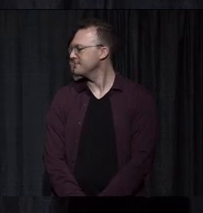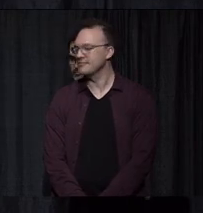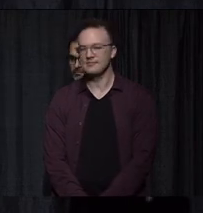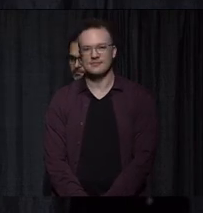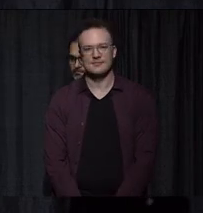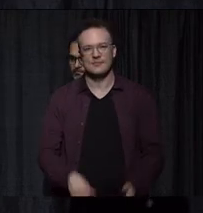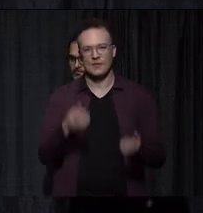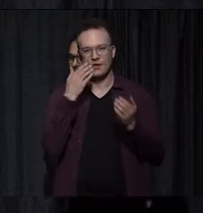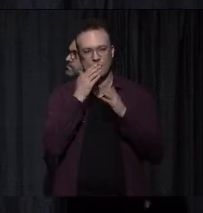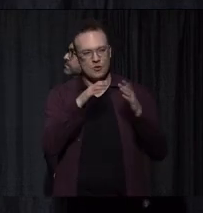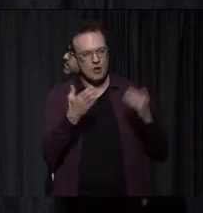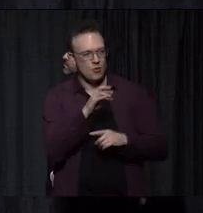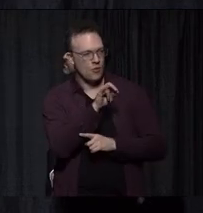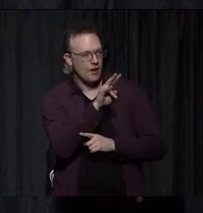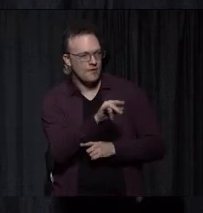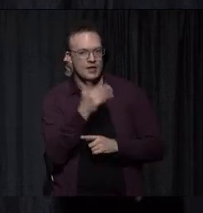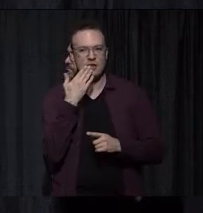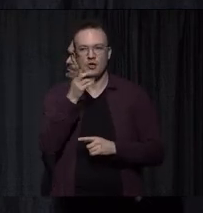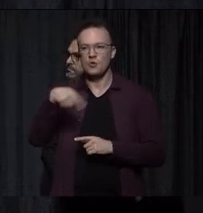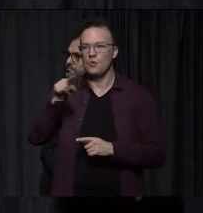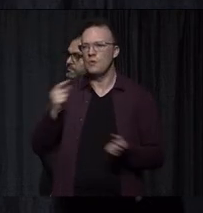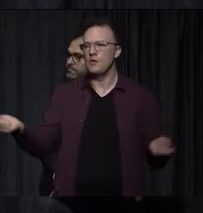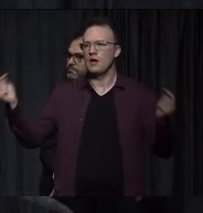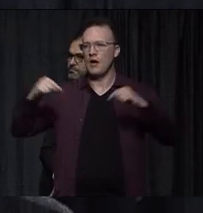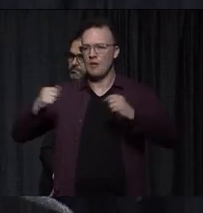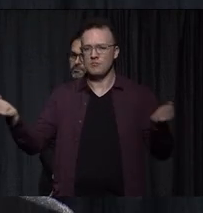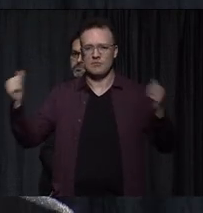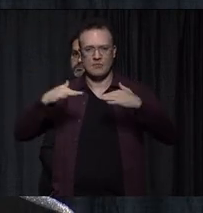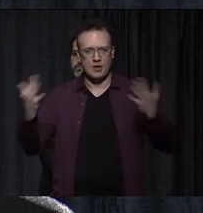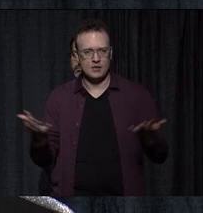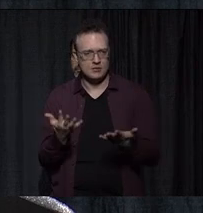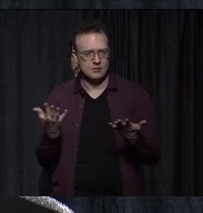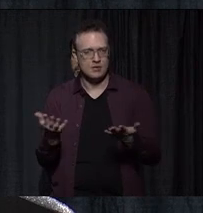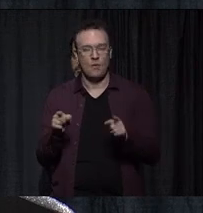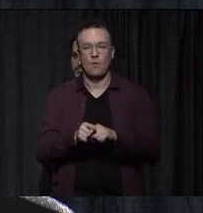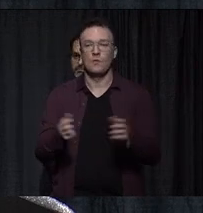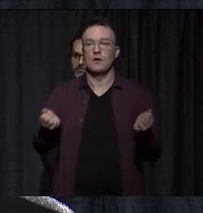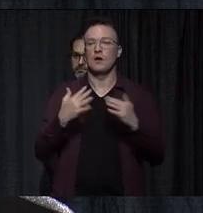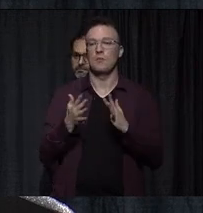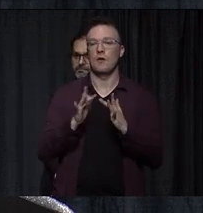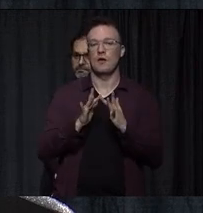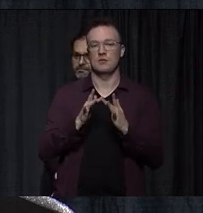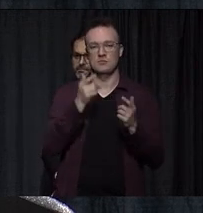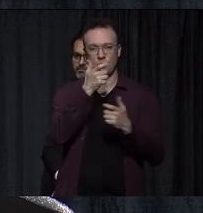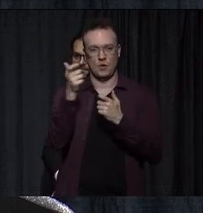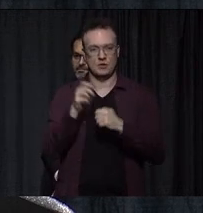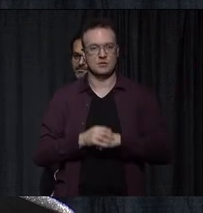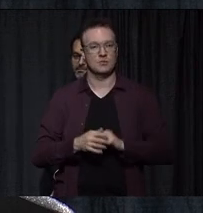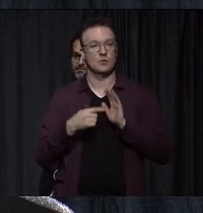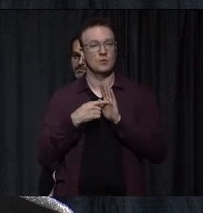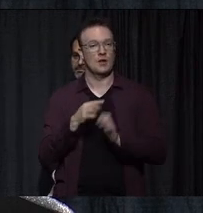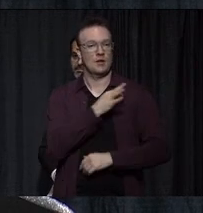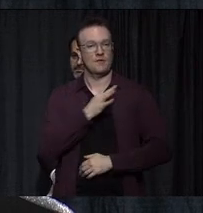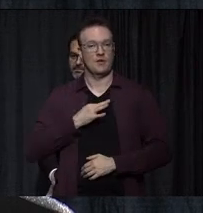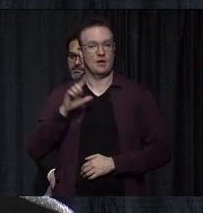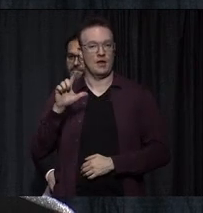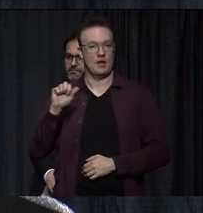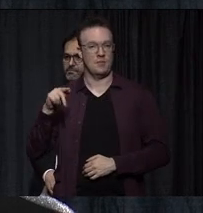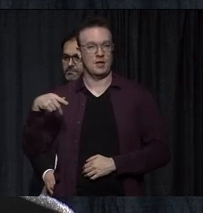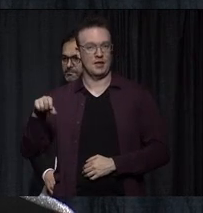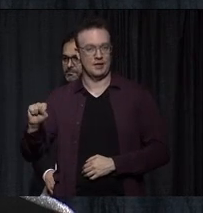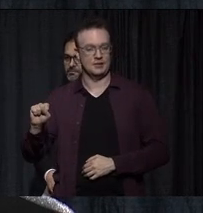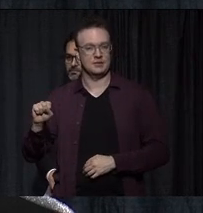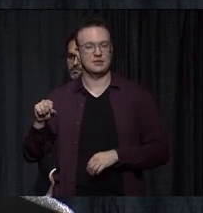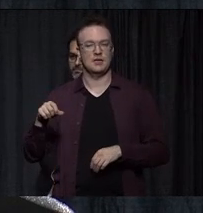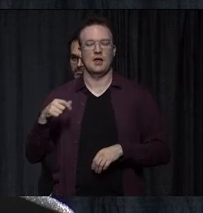Thank you so much, Ravi, and thank you everybody for being here in person and being here online. On behalf of the Faculty of Liberal Arts and